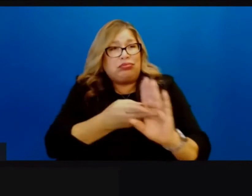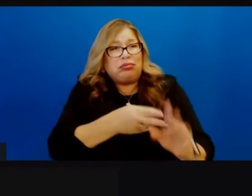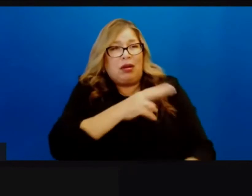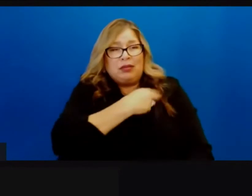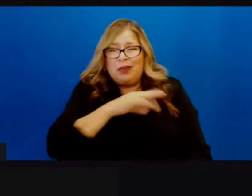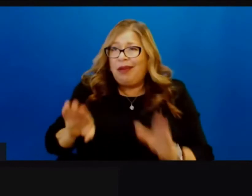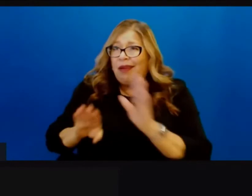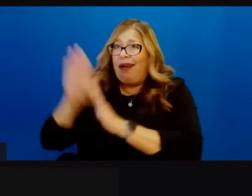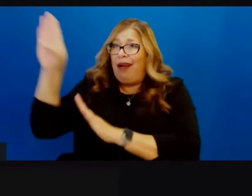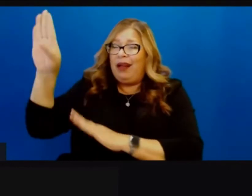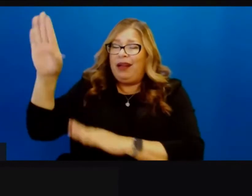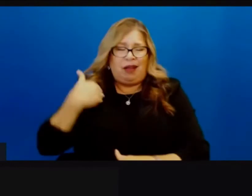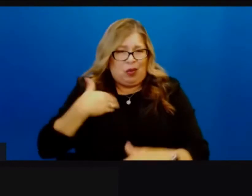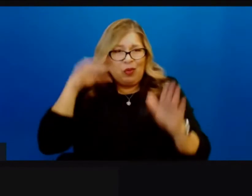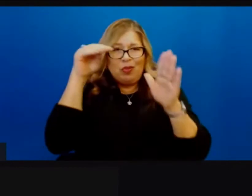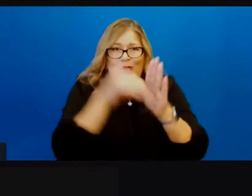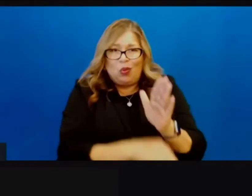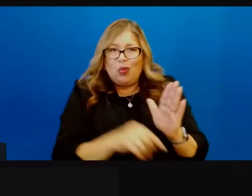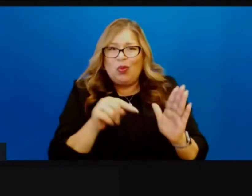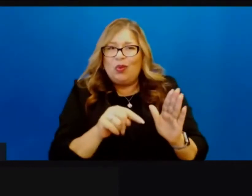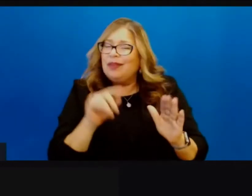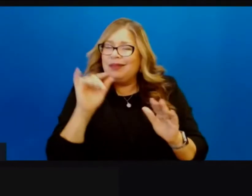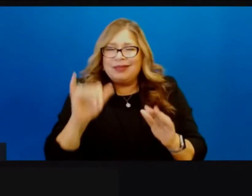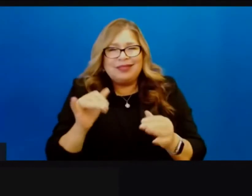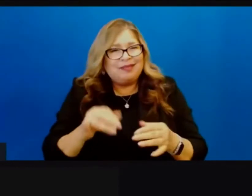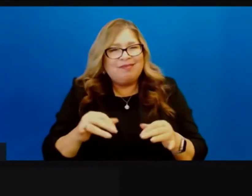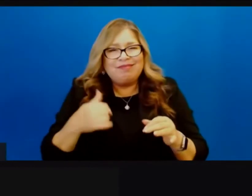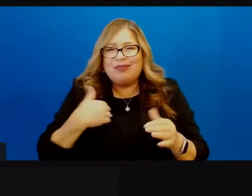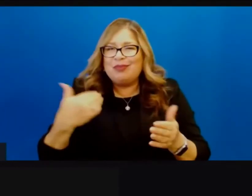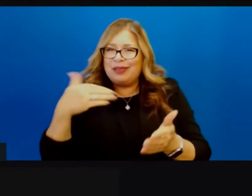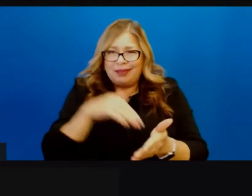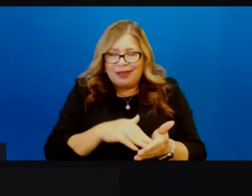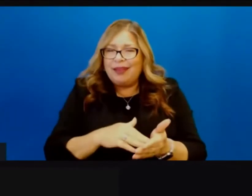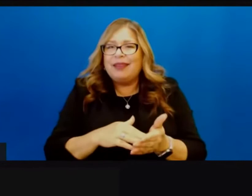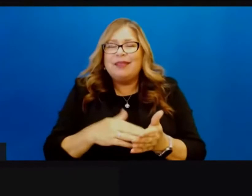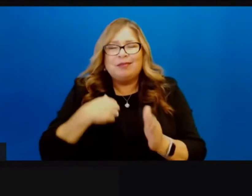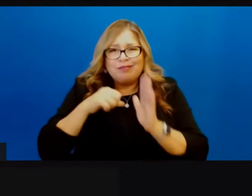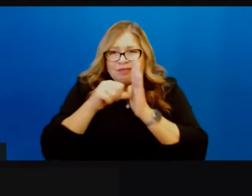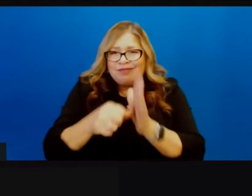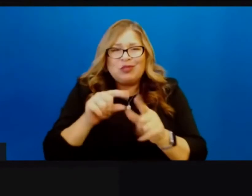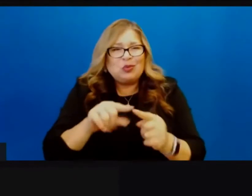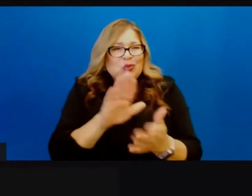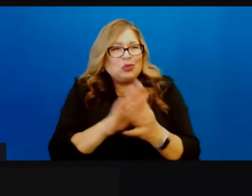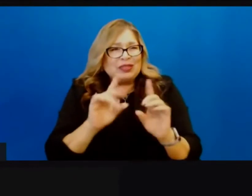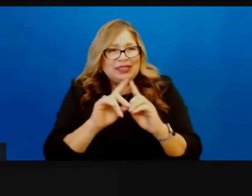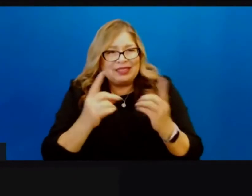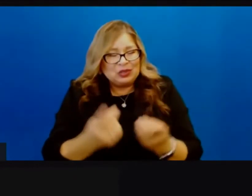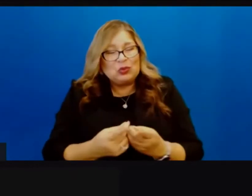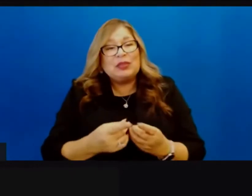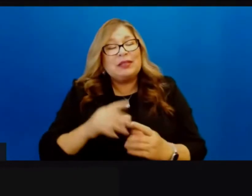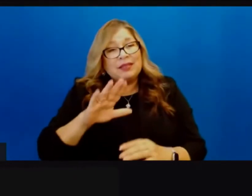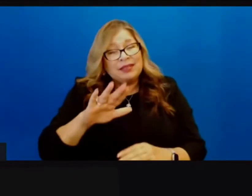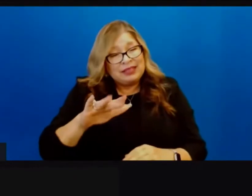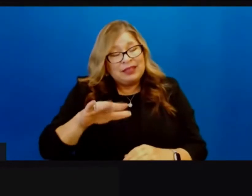we continue to say, please to those districts that we continue to heed